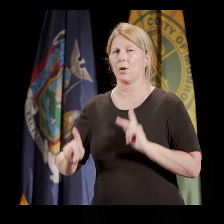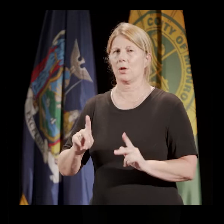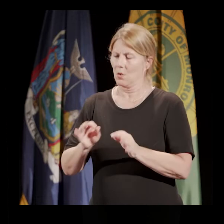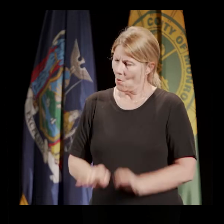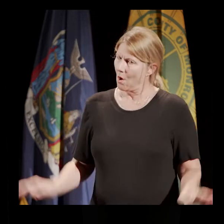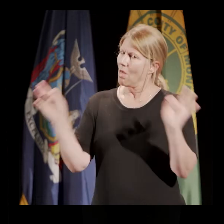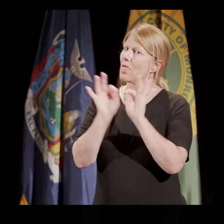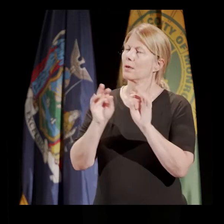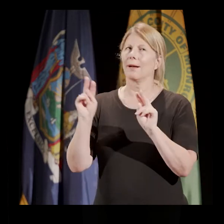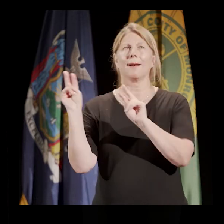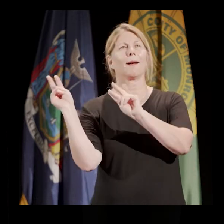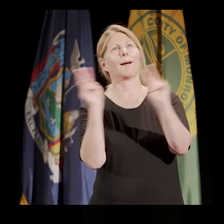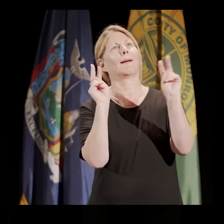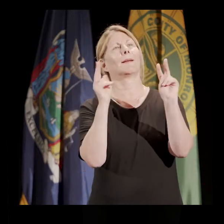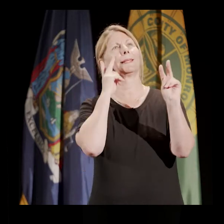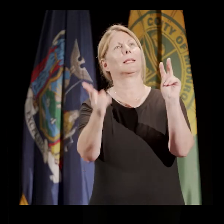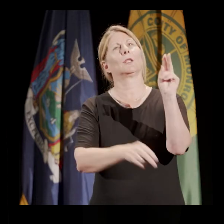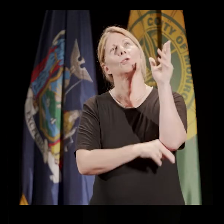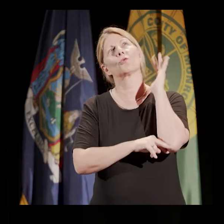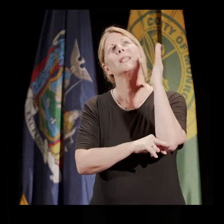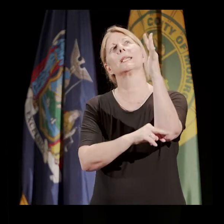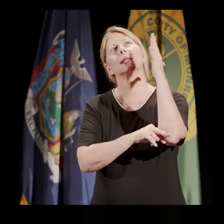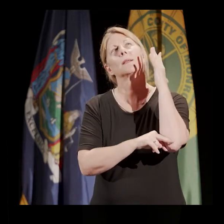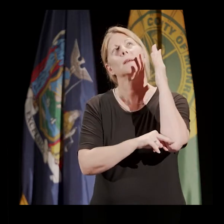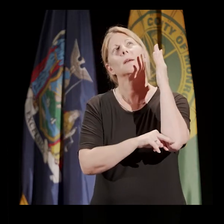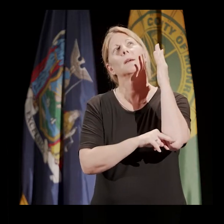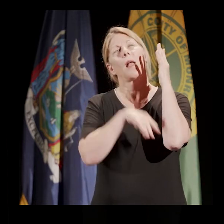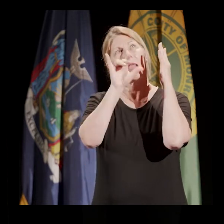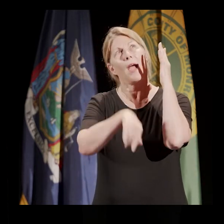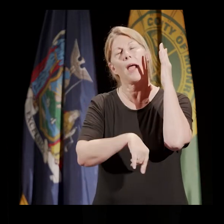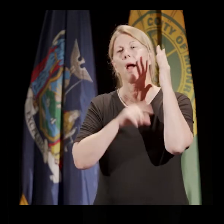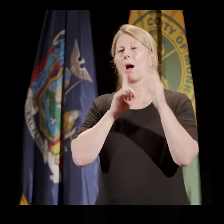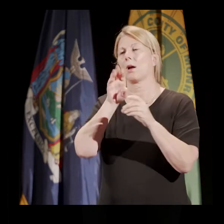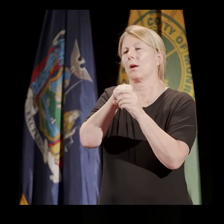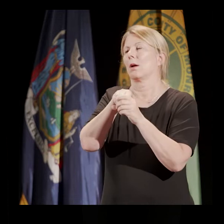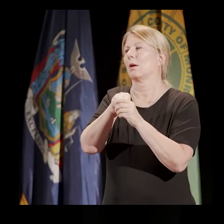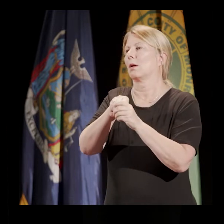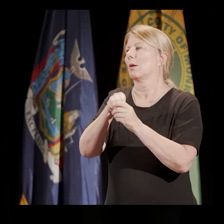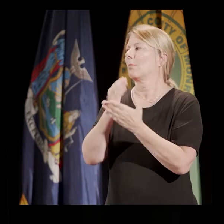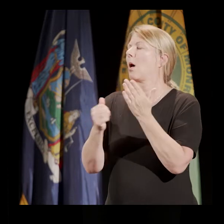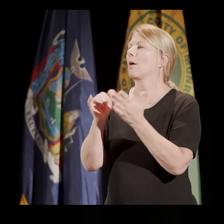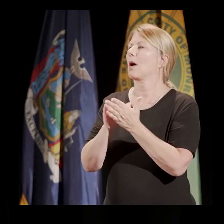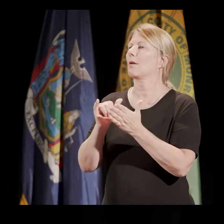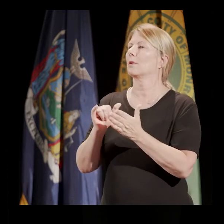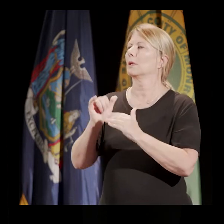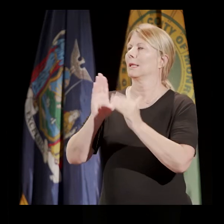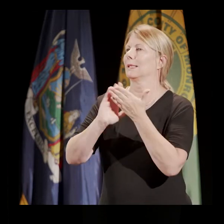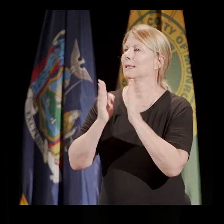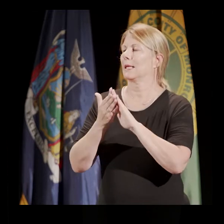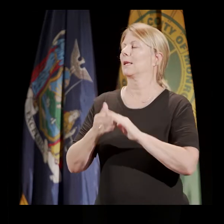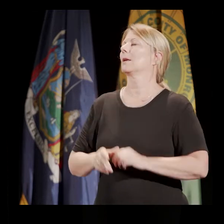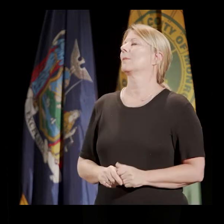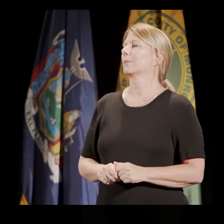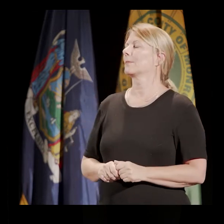immediately saw trees for what they are, a form of city infrastructure that served a valuable function. He